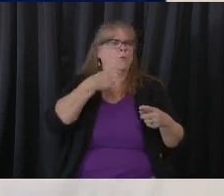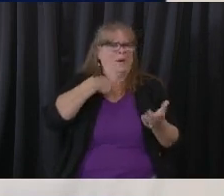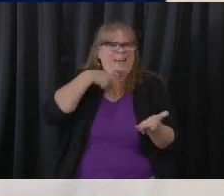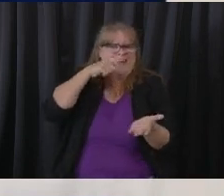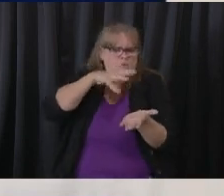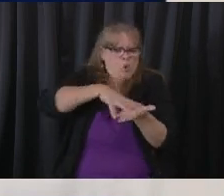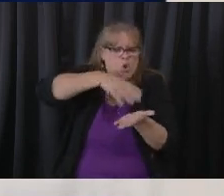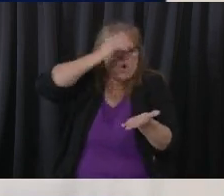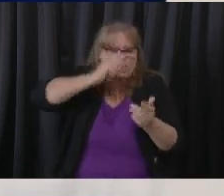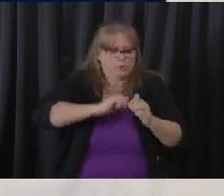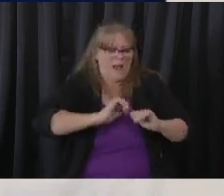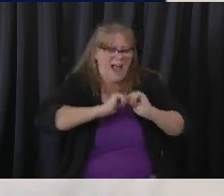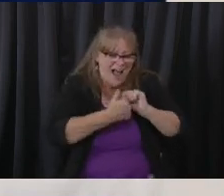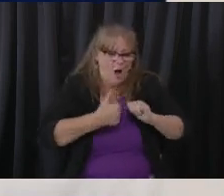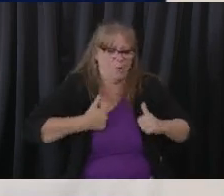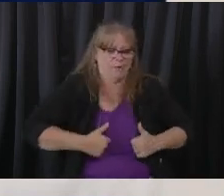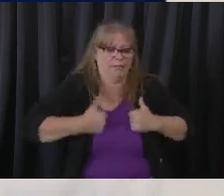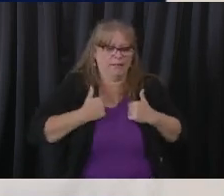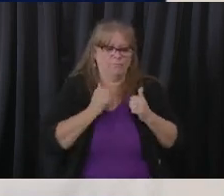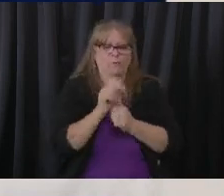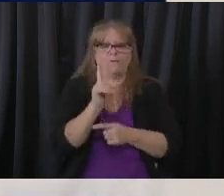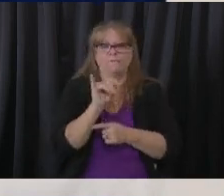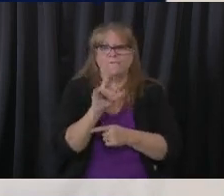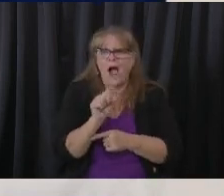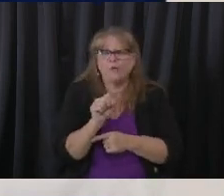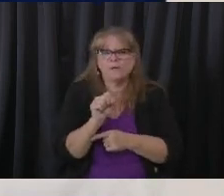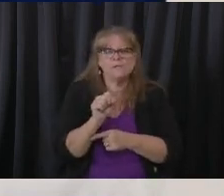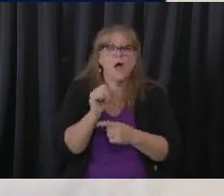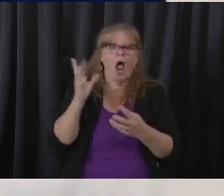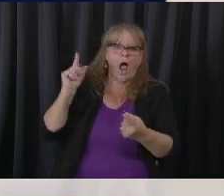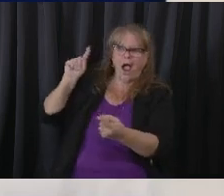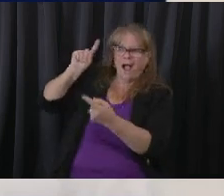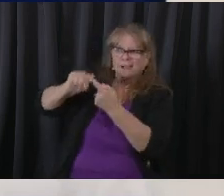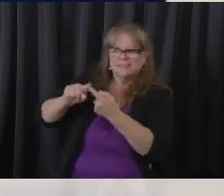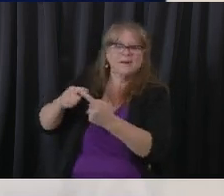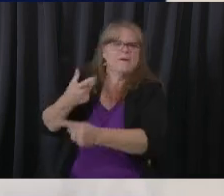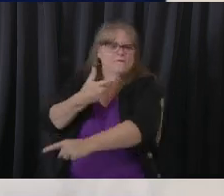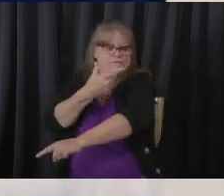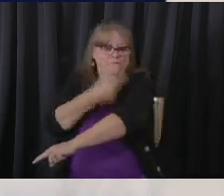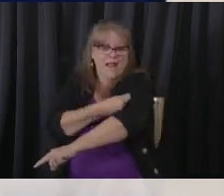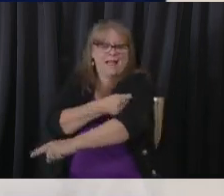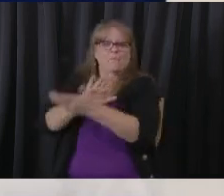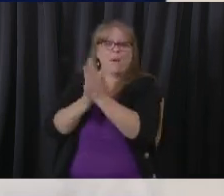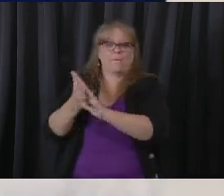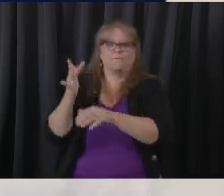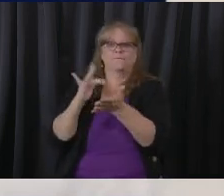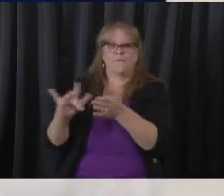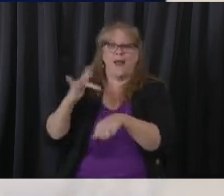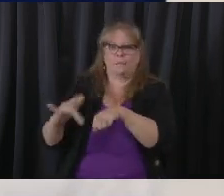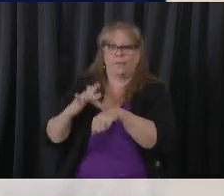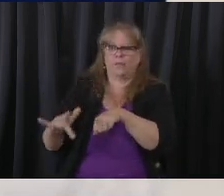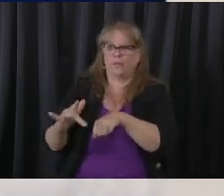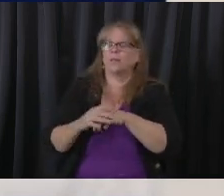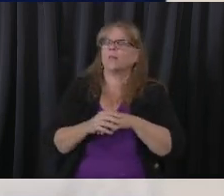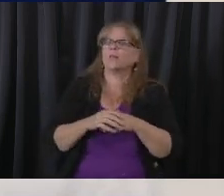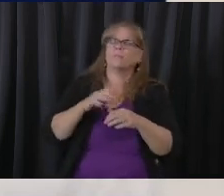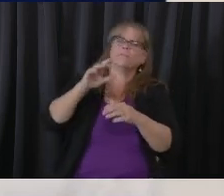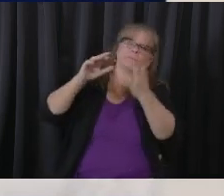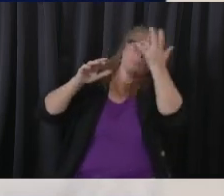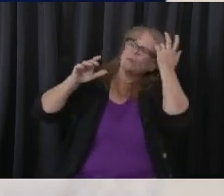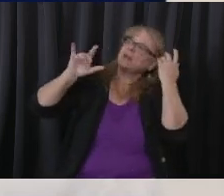or a cure. There are, of course, promising therapies. They might reduce hospitalizations by 20 to 30% from people